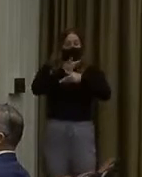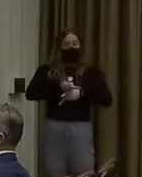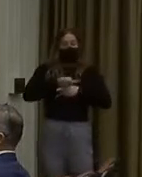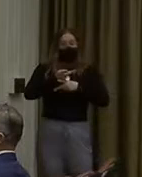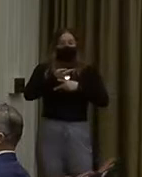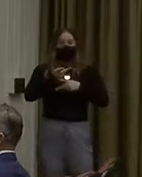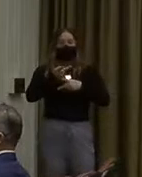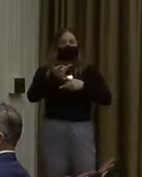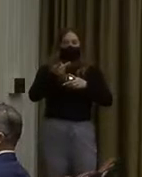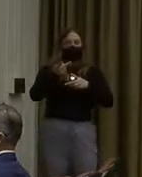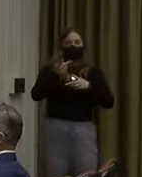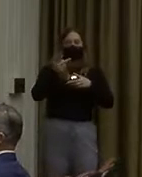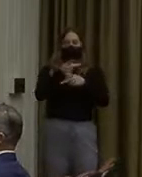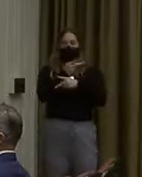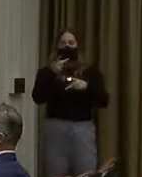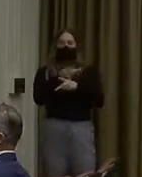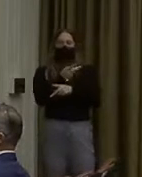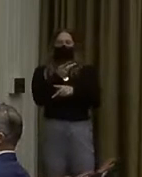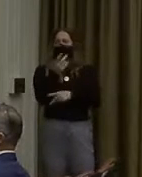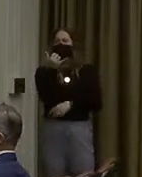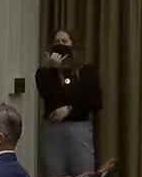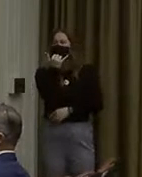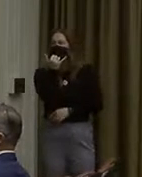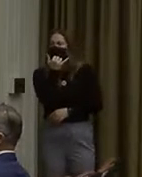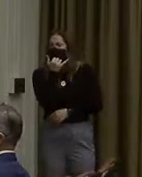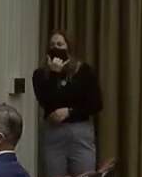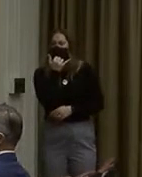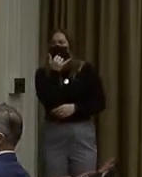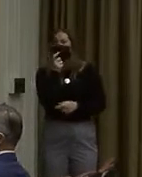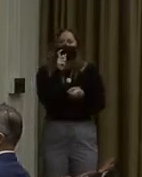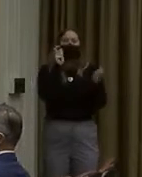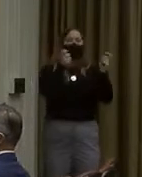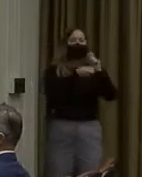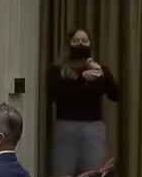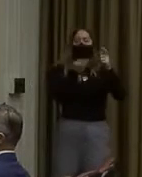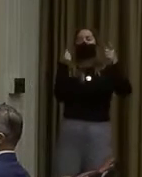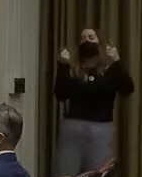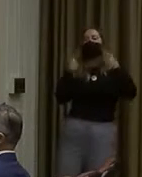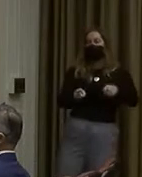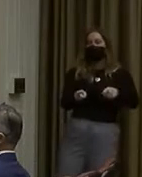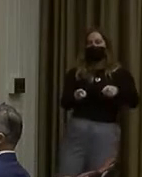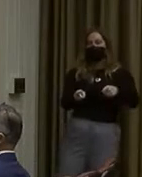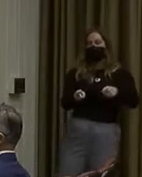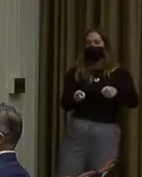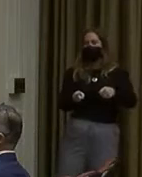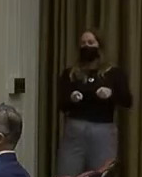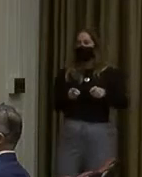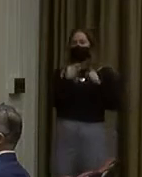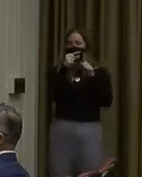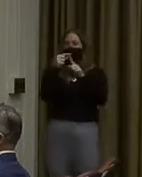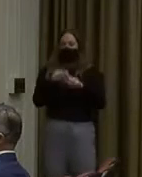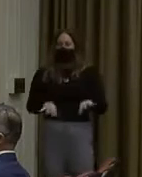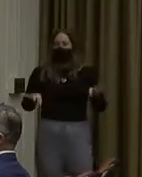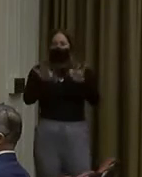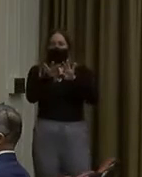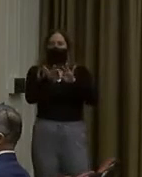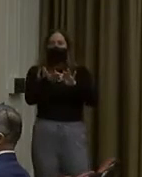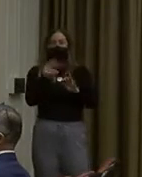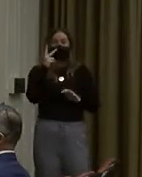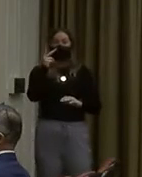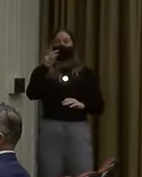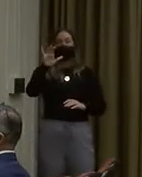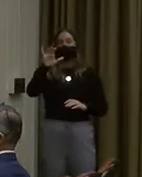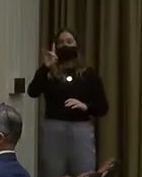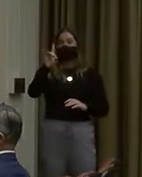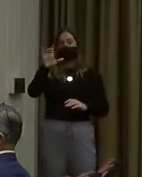of asking what's wrong with you to what happened to you. There's some great resources from the CDC on how to